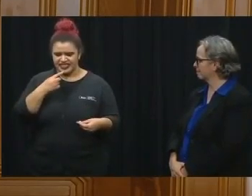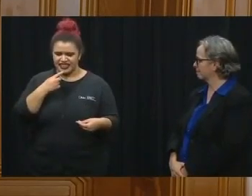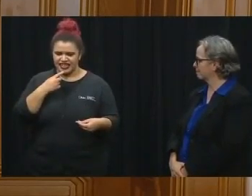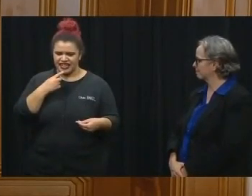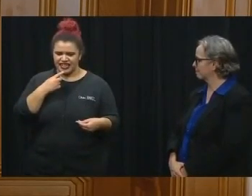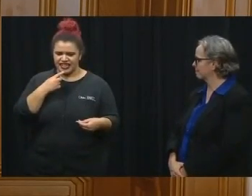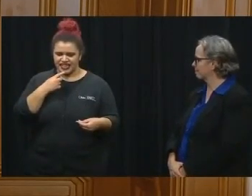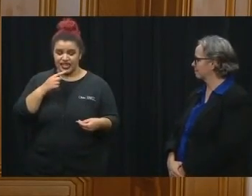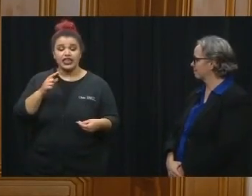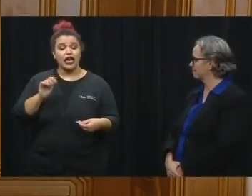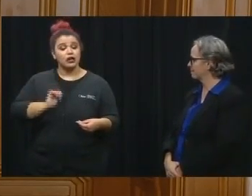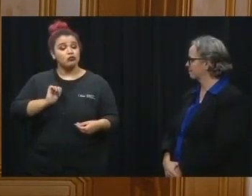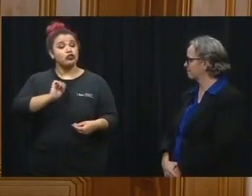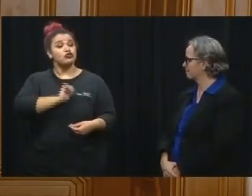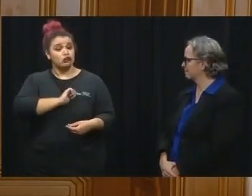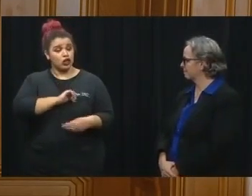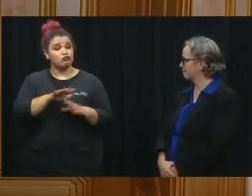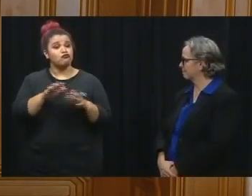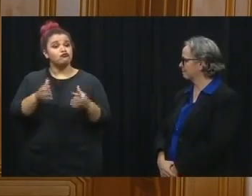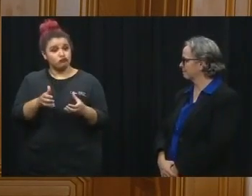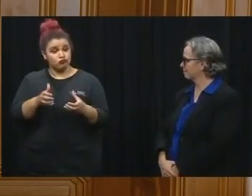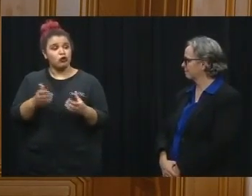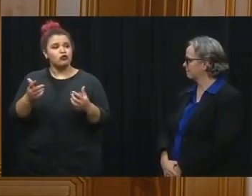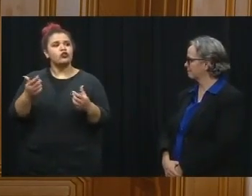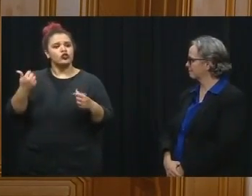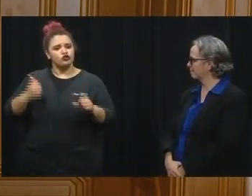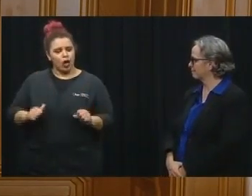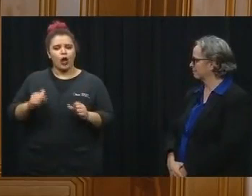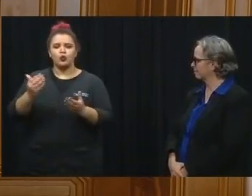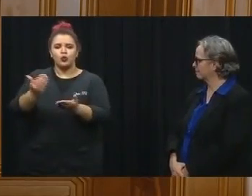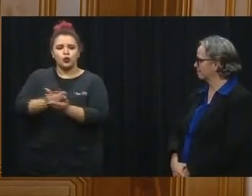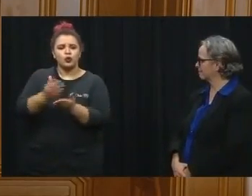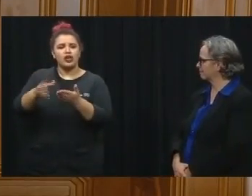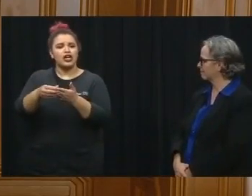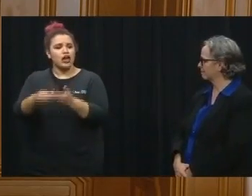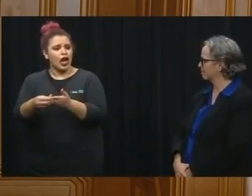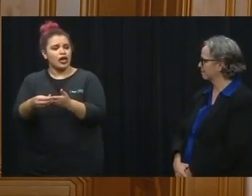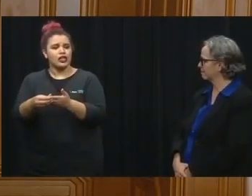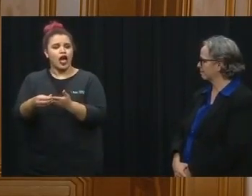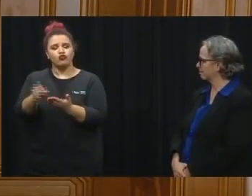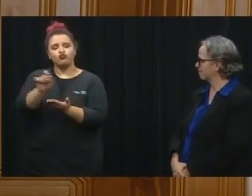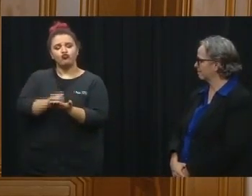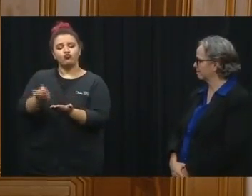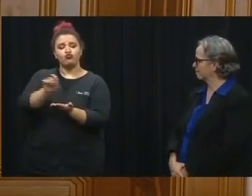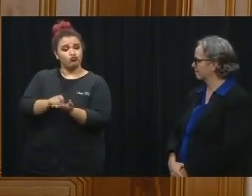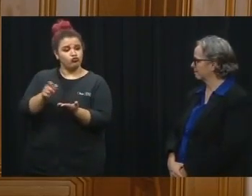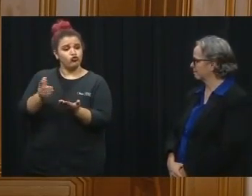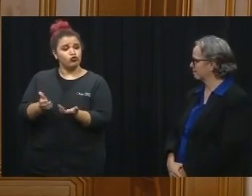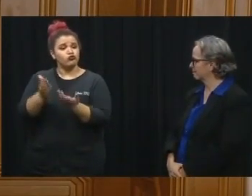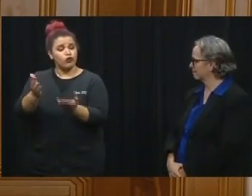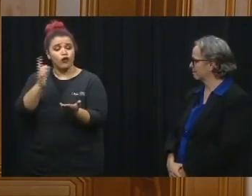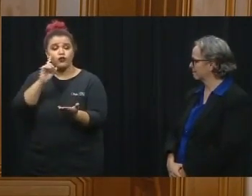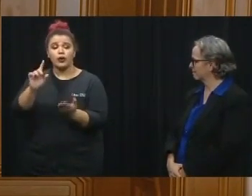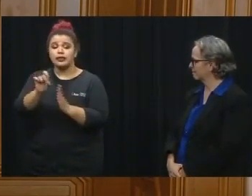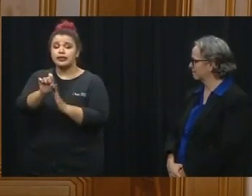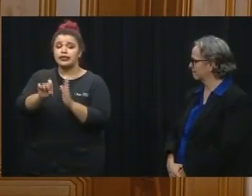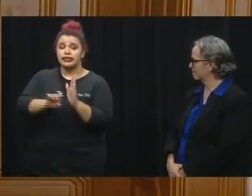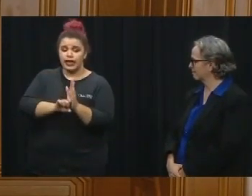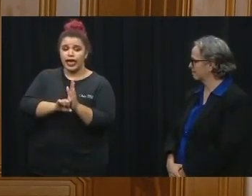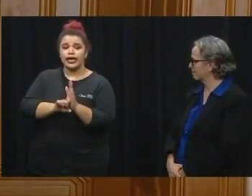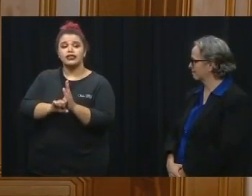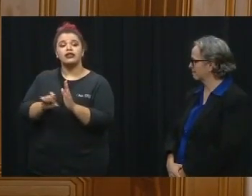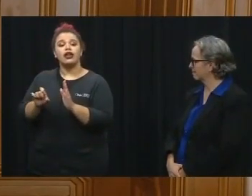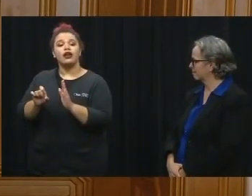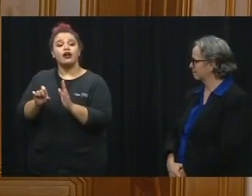the administration is working to publish new guidelines for state and local policymakers, and they'll be